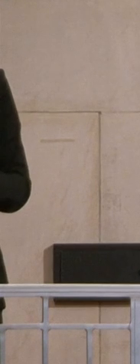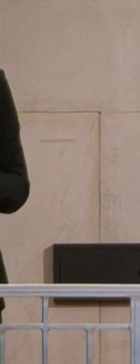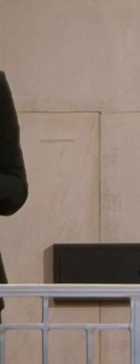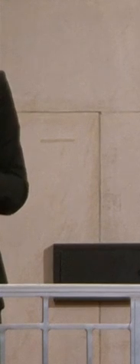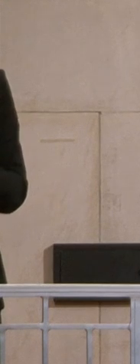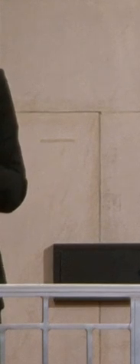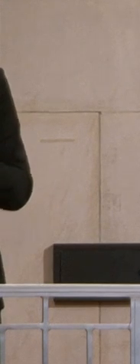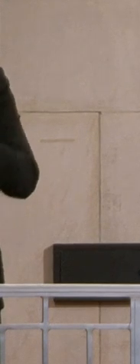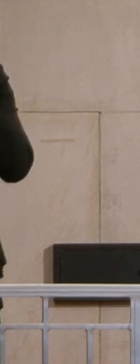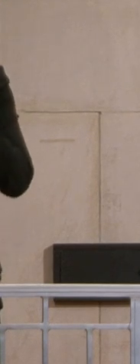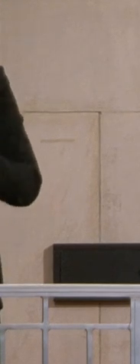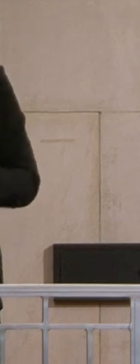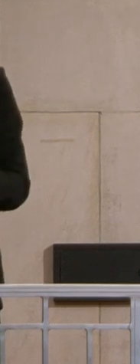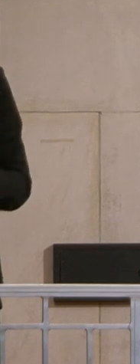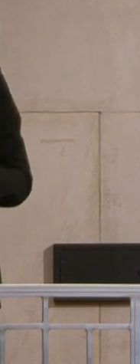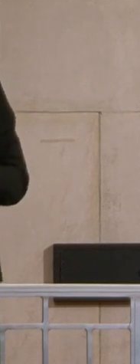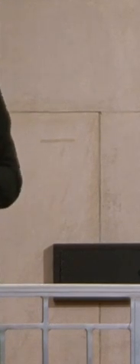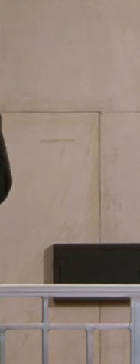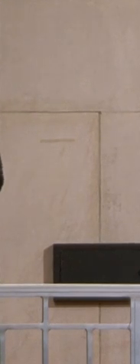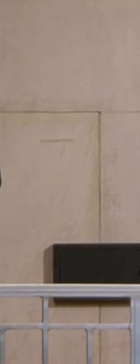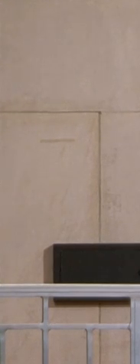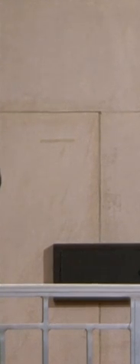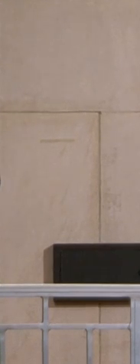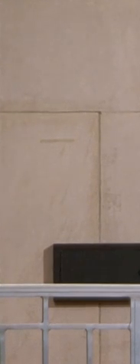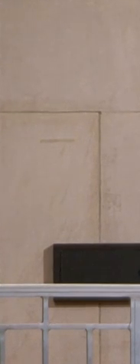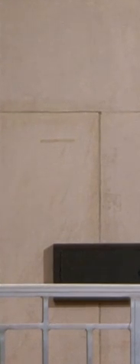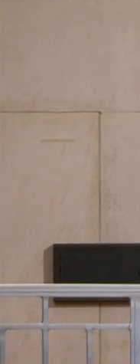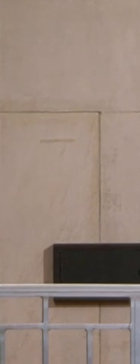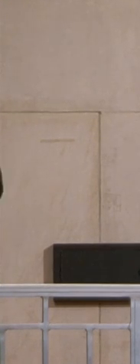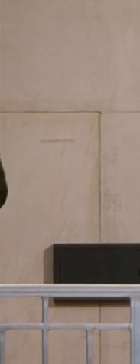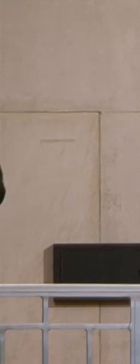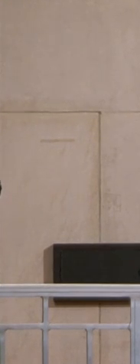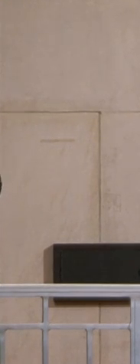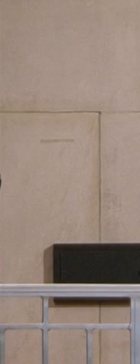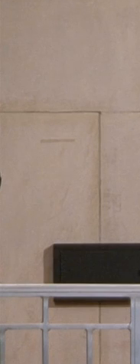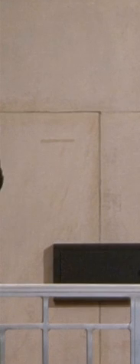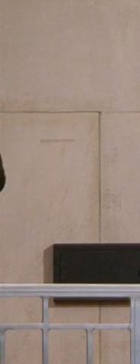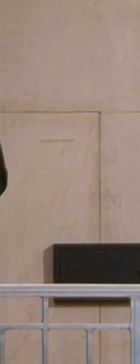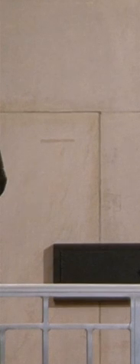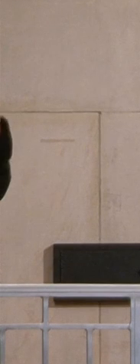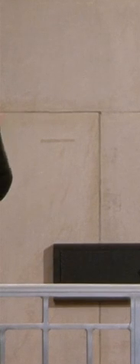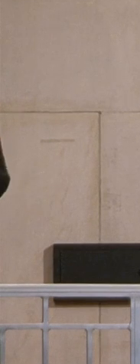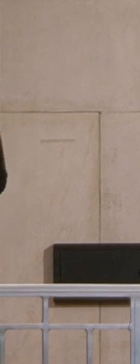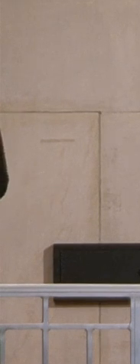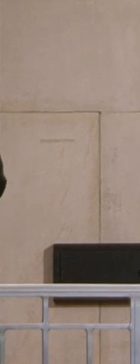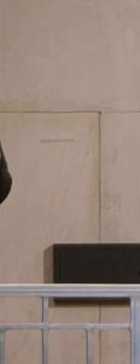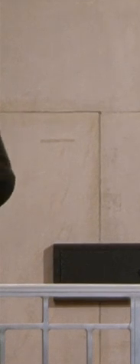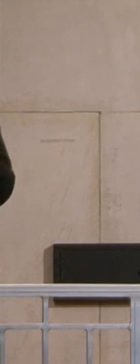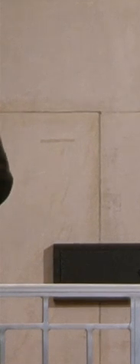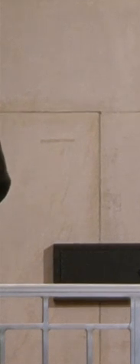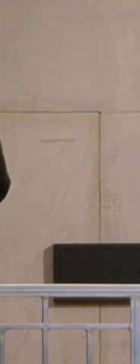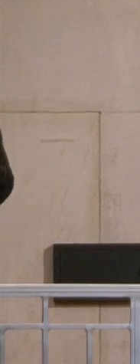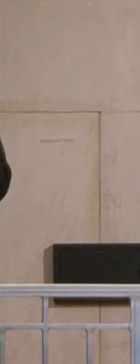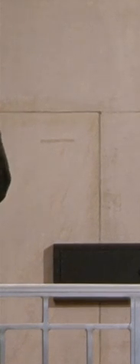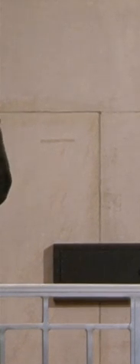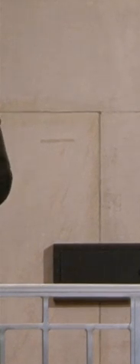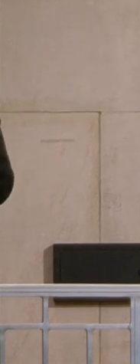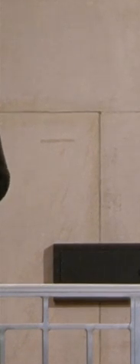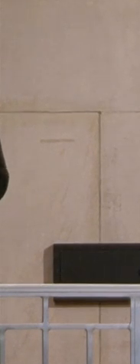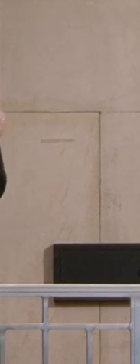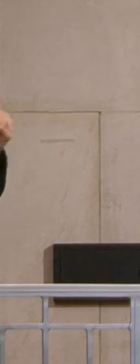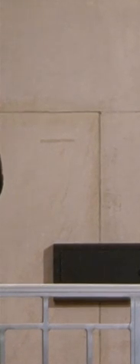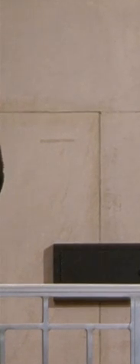in 2009 by President Obama, we strengthened our ability to achieve justice on behalf of those who were victimized because of